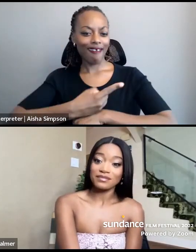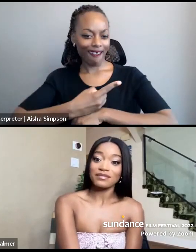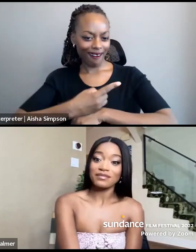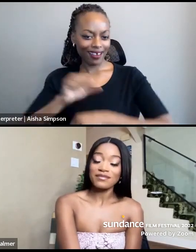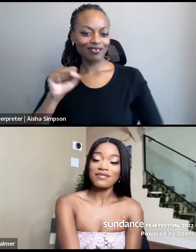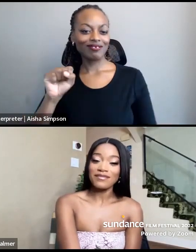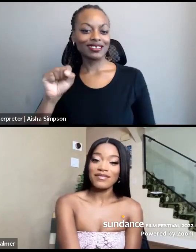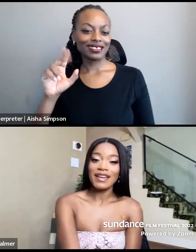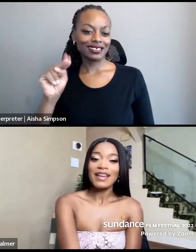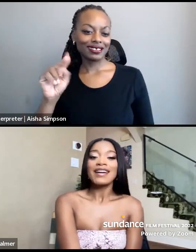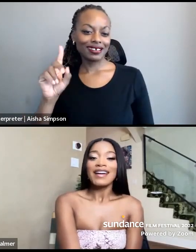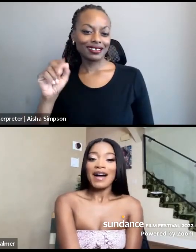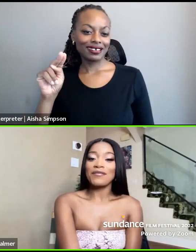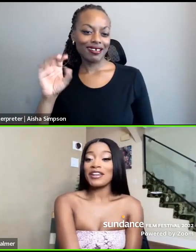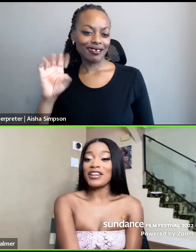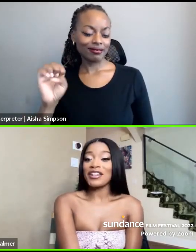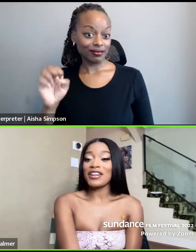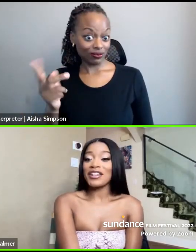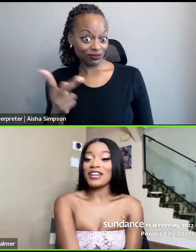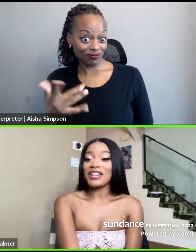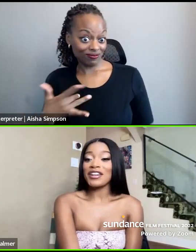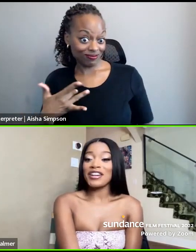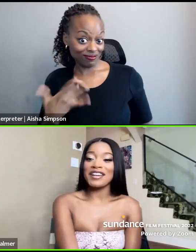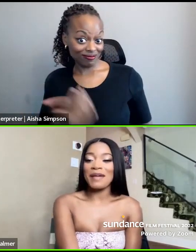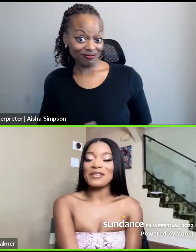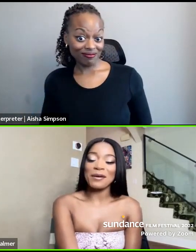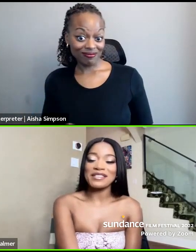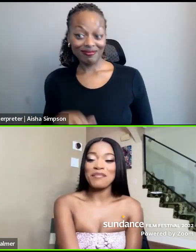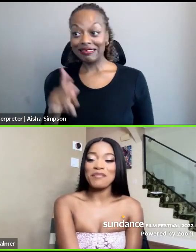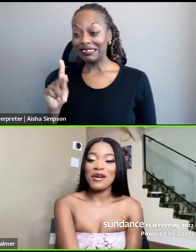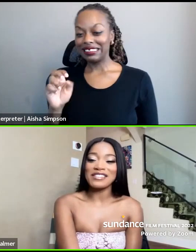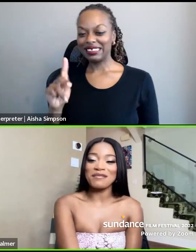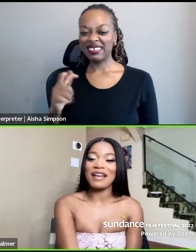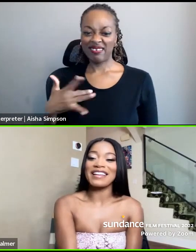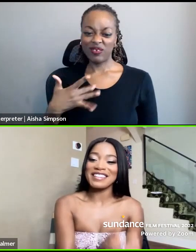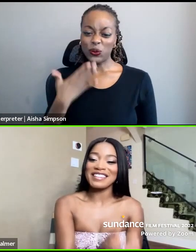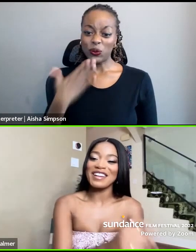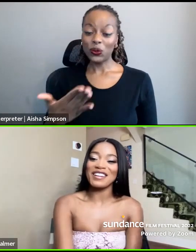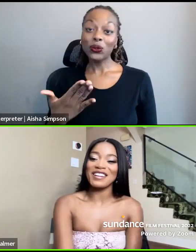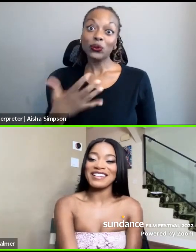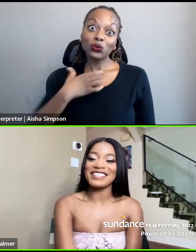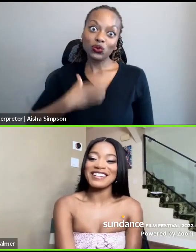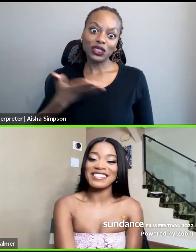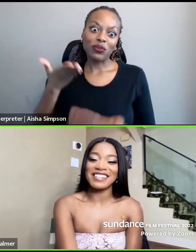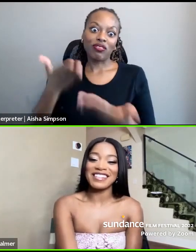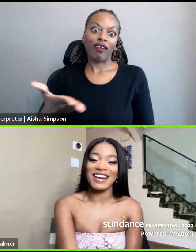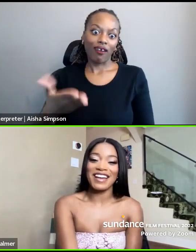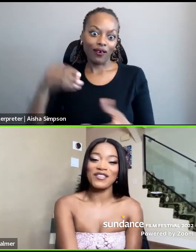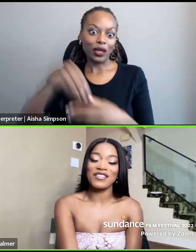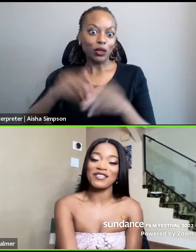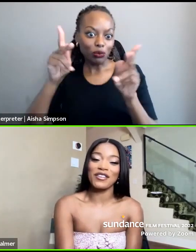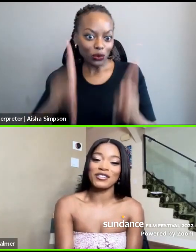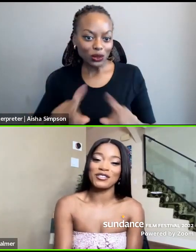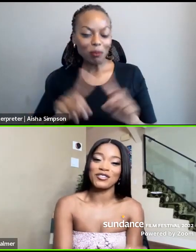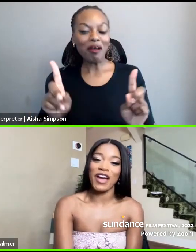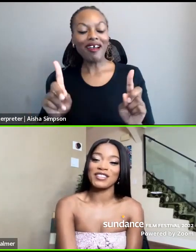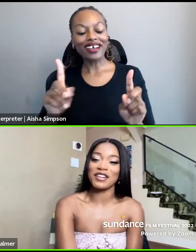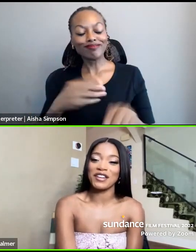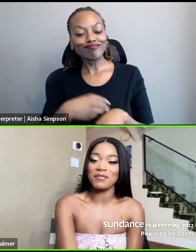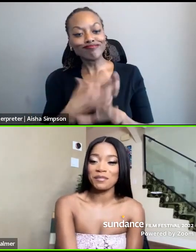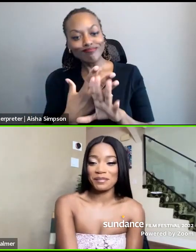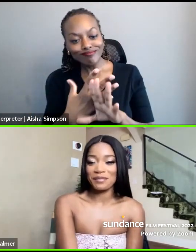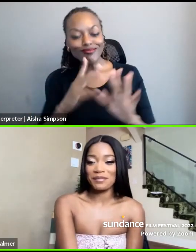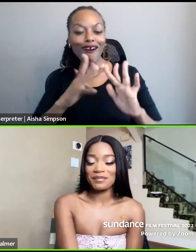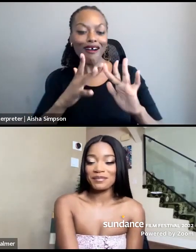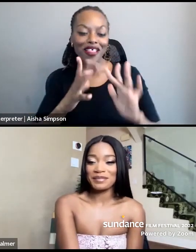feeling? I'm feeling good. I mean, I wish I was in person, but it's good to see you guys over the virtual